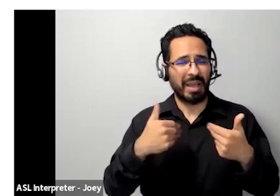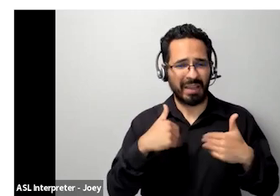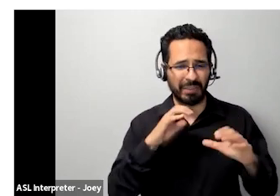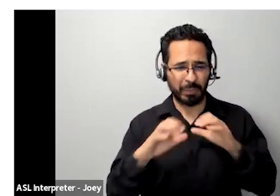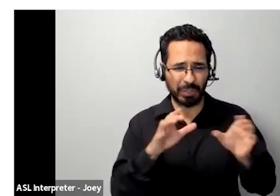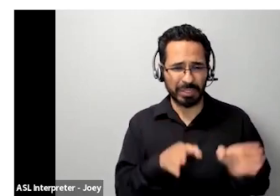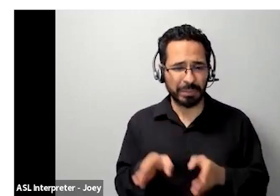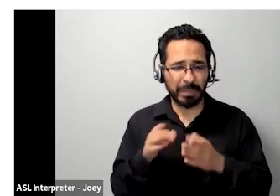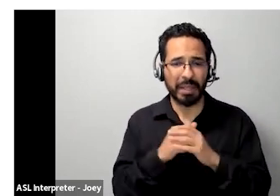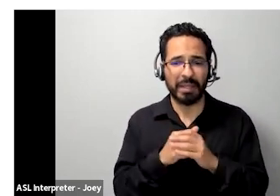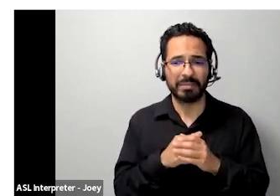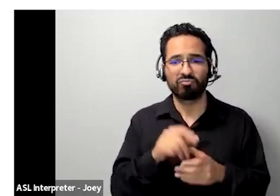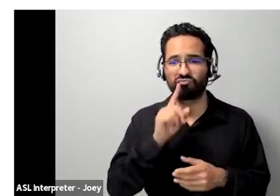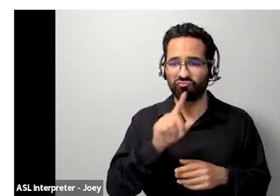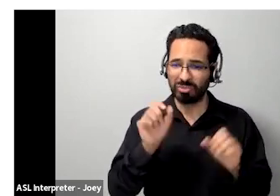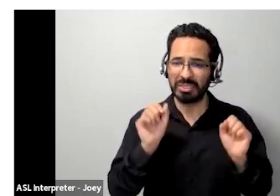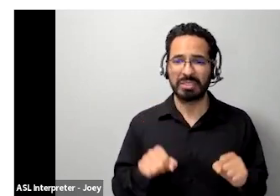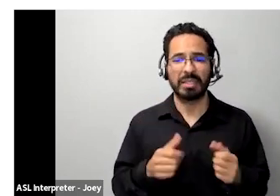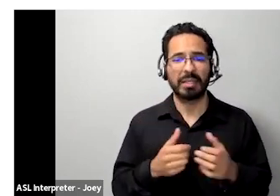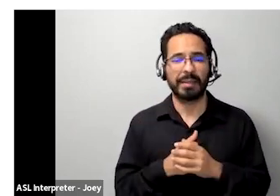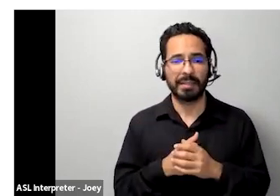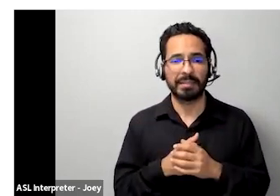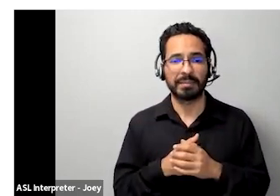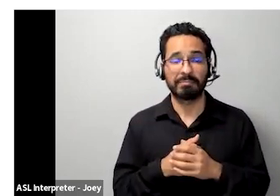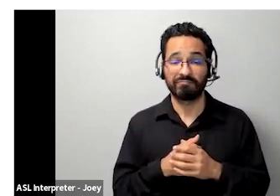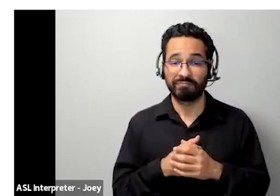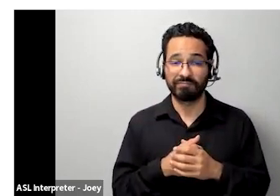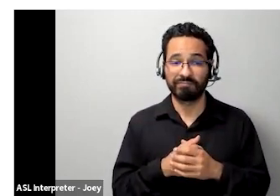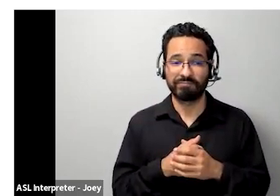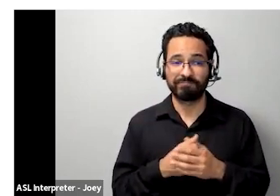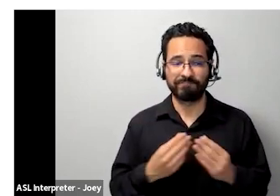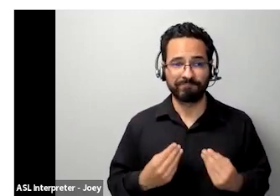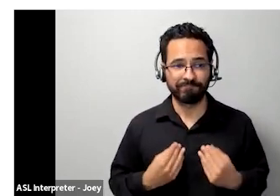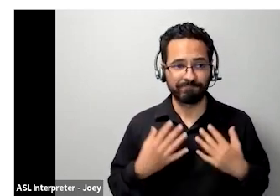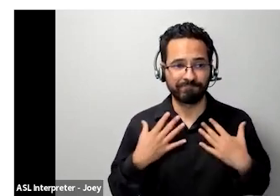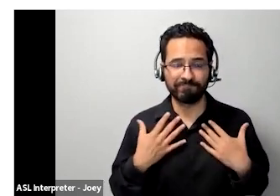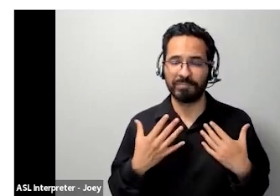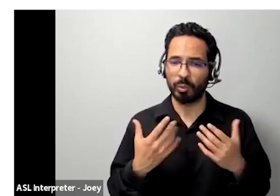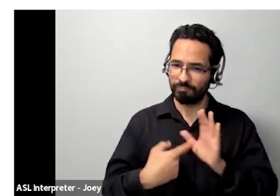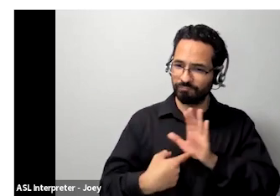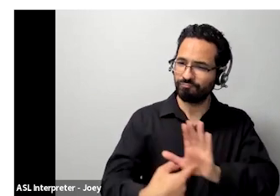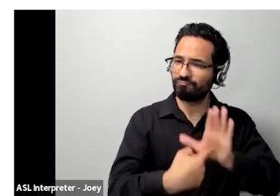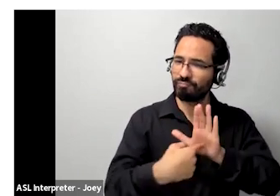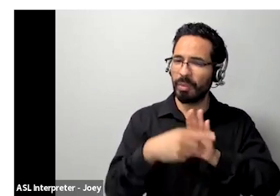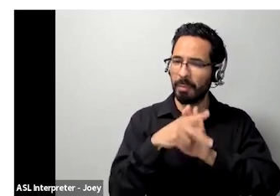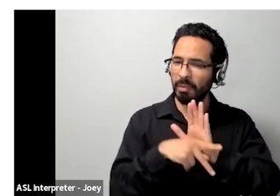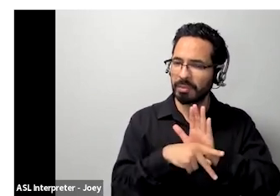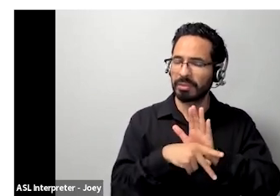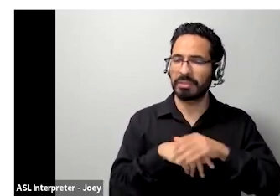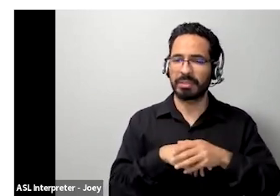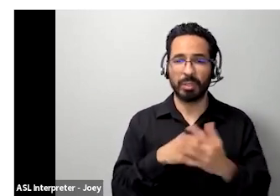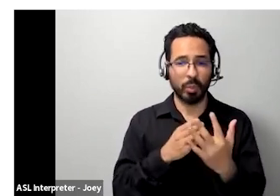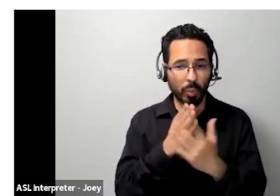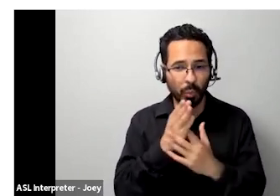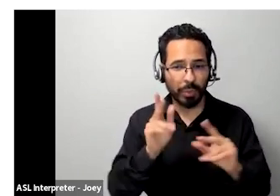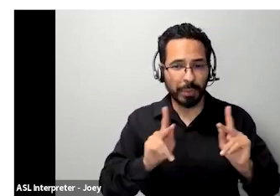that really can bring to life what the policy is, and you can really do that through the people